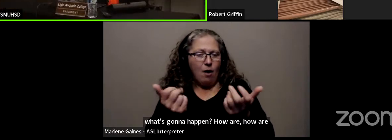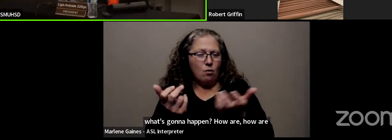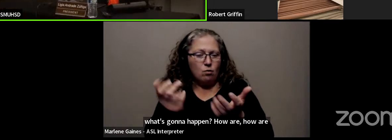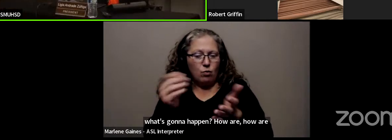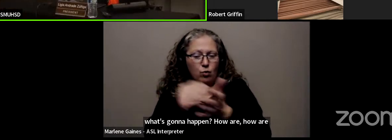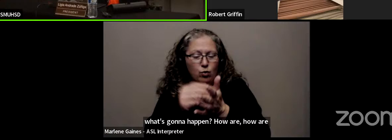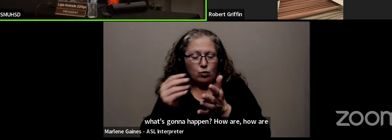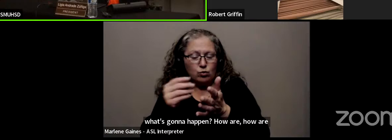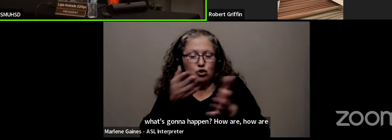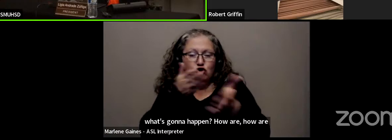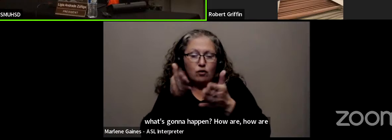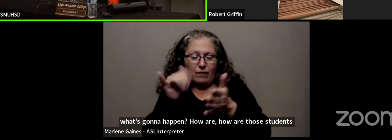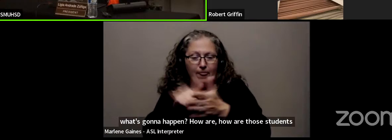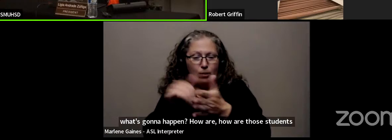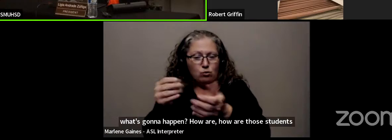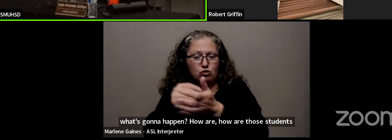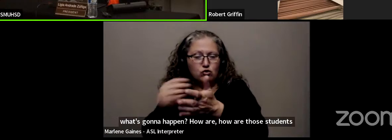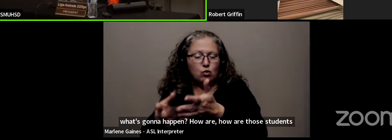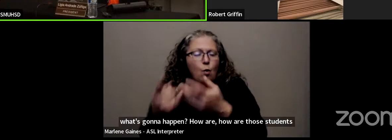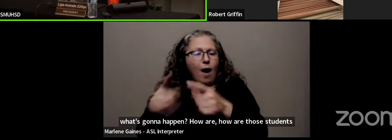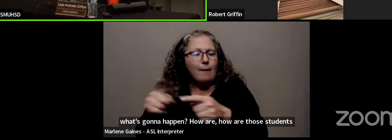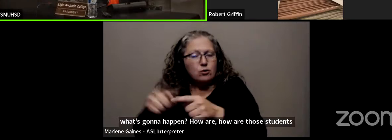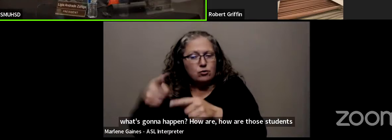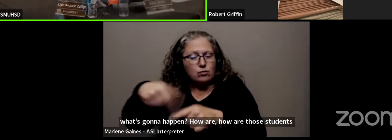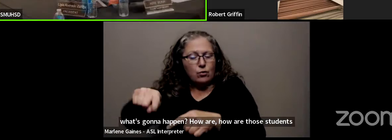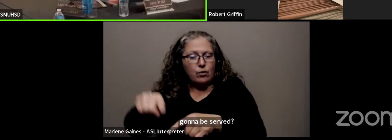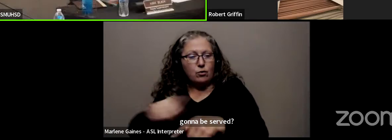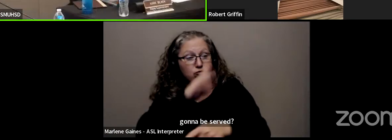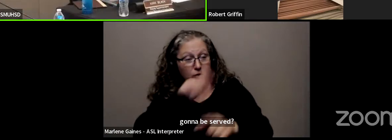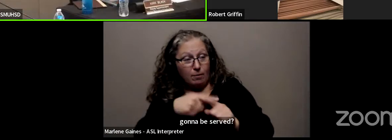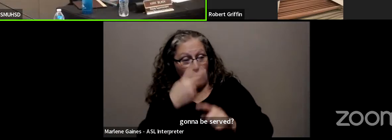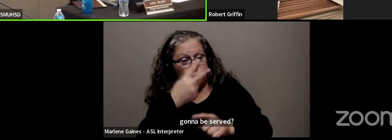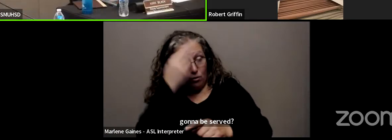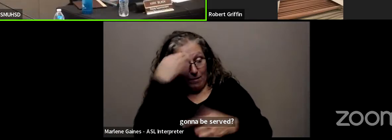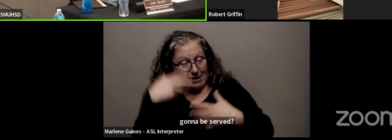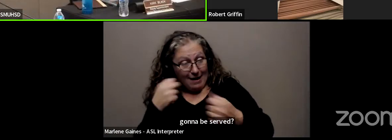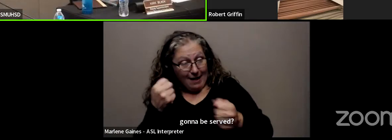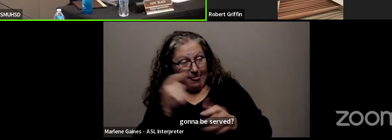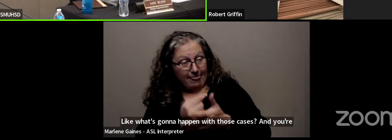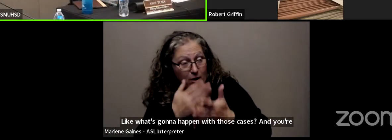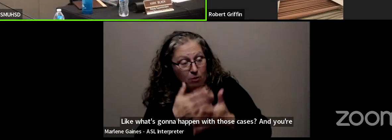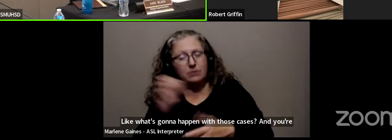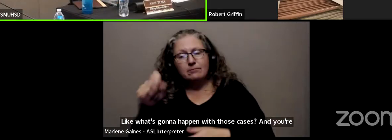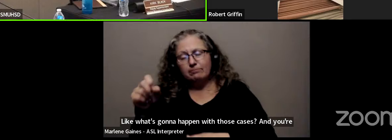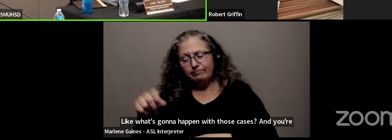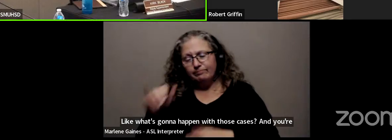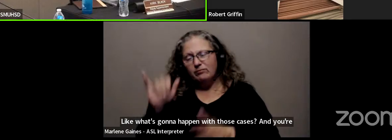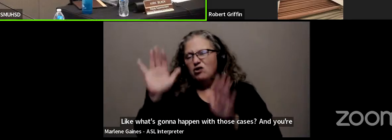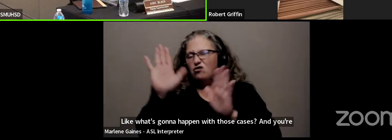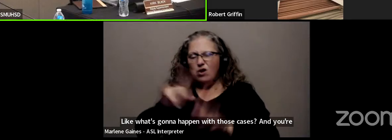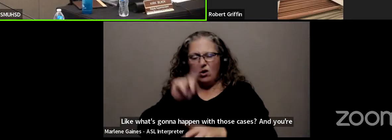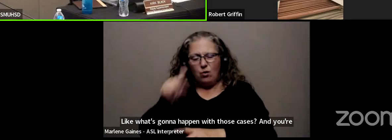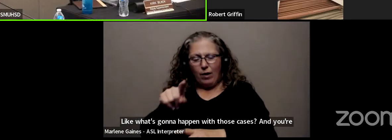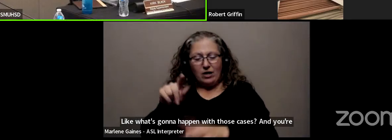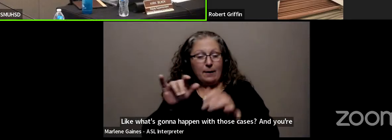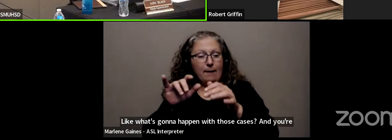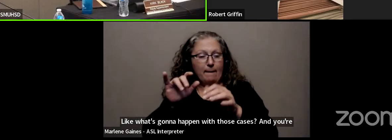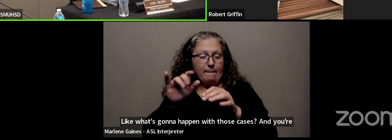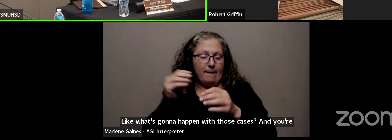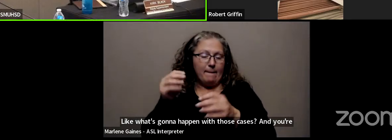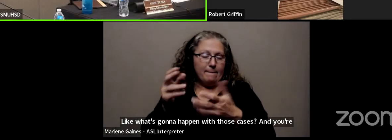be served? Like, what's going to happen with those caseloads? And you're speaking of the 2 mental health therapists? Yes. So that's a great question. And the manager of mental